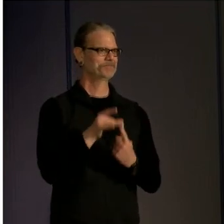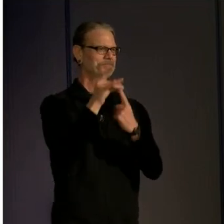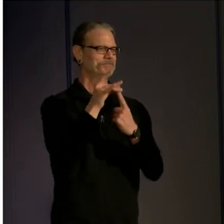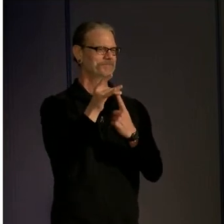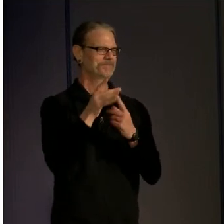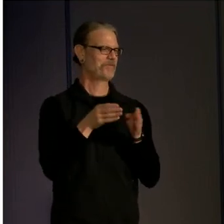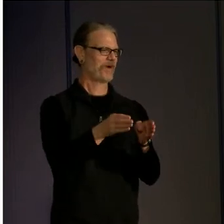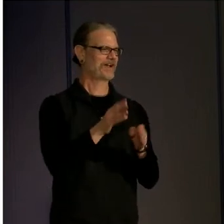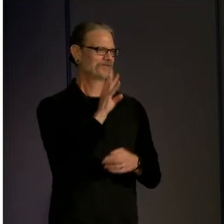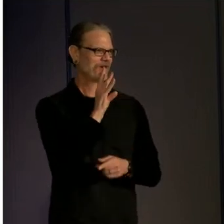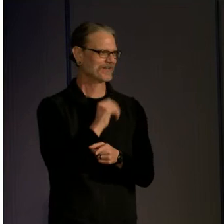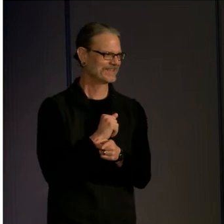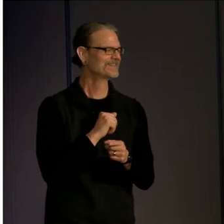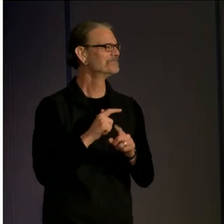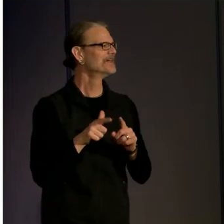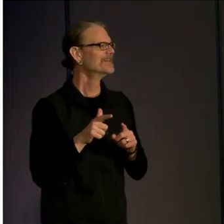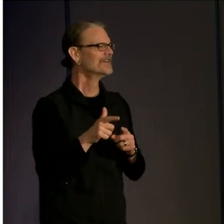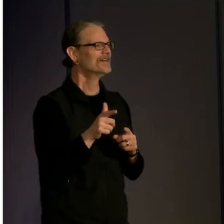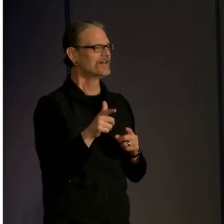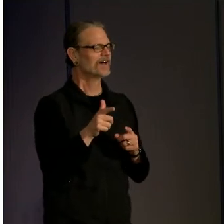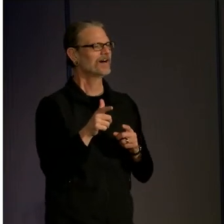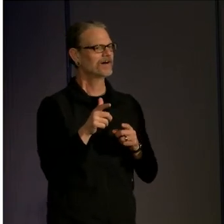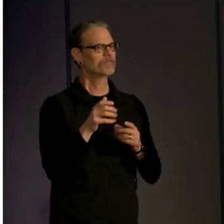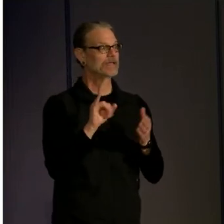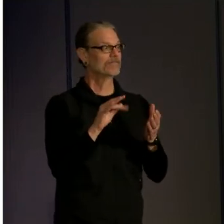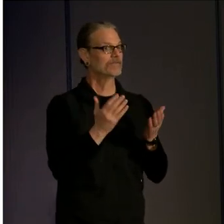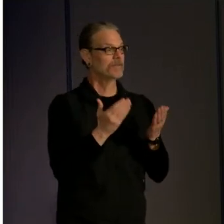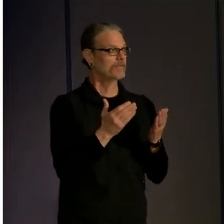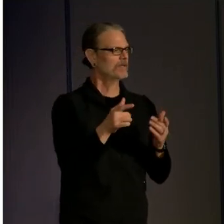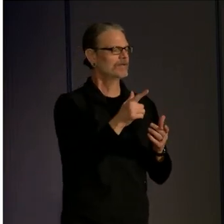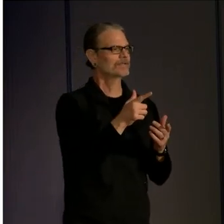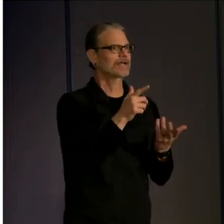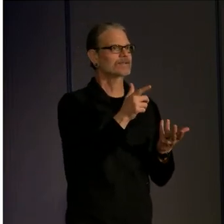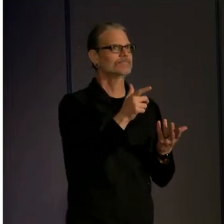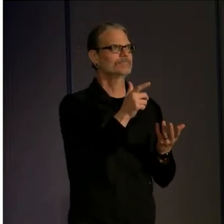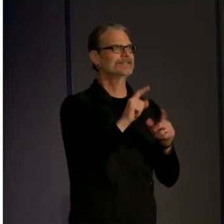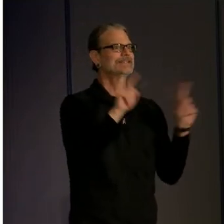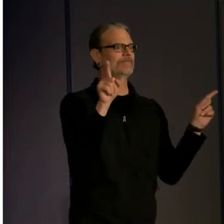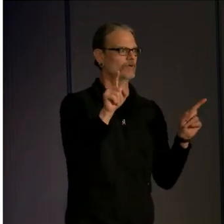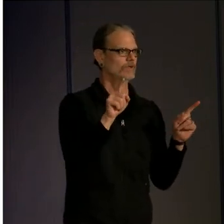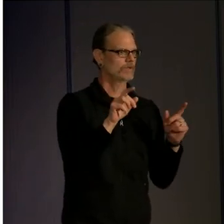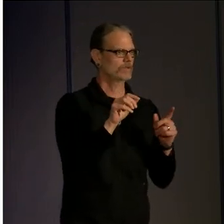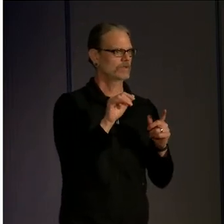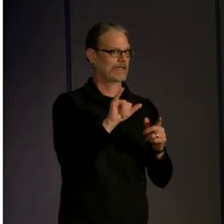that doesn't have the patience or is not familiar with listening to someone with affected